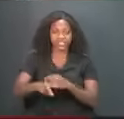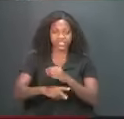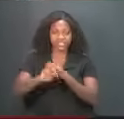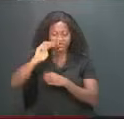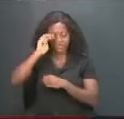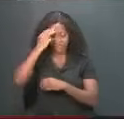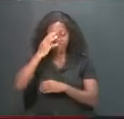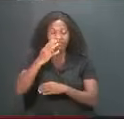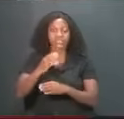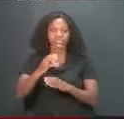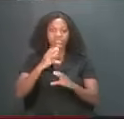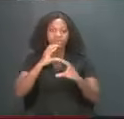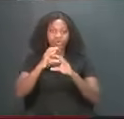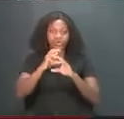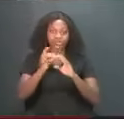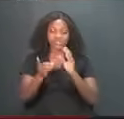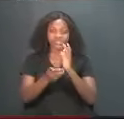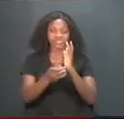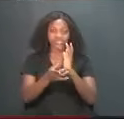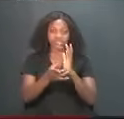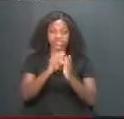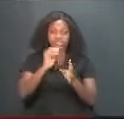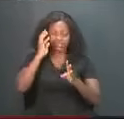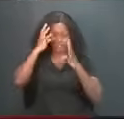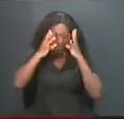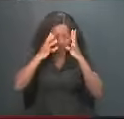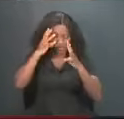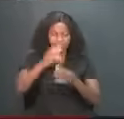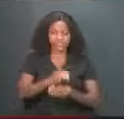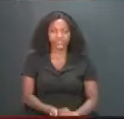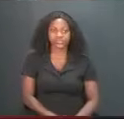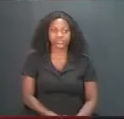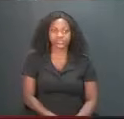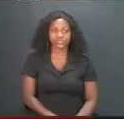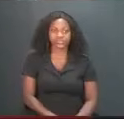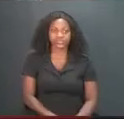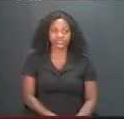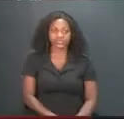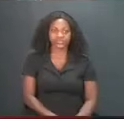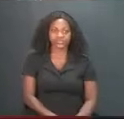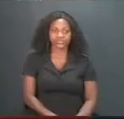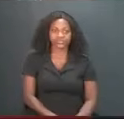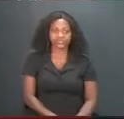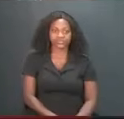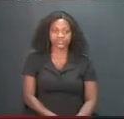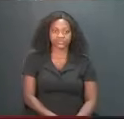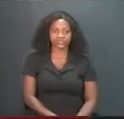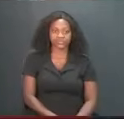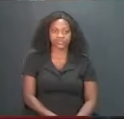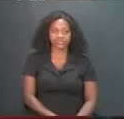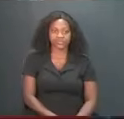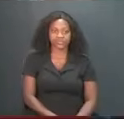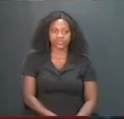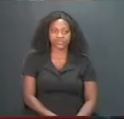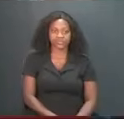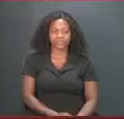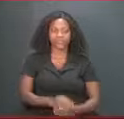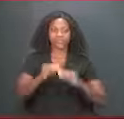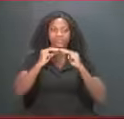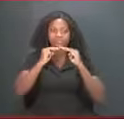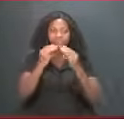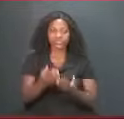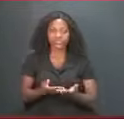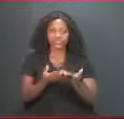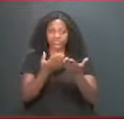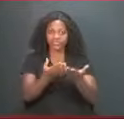Digital Technology and Innovation, and I rise to second the motion. Thank you. Honorable members, motion moved and